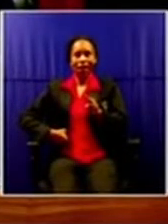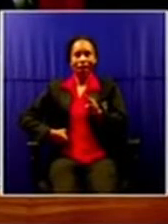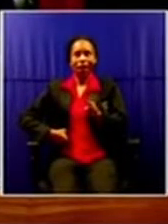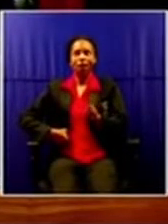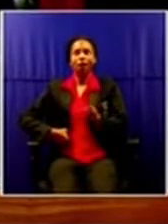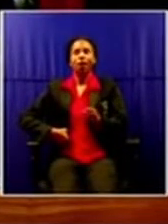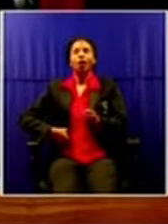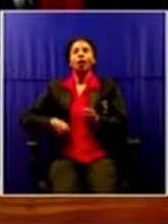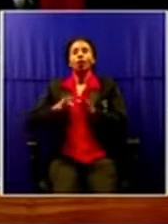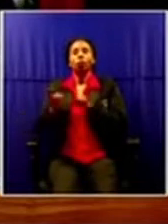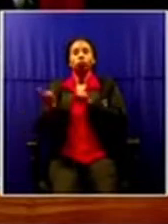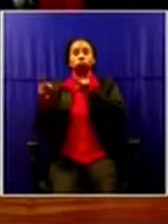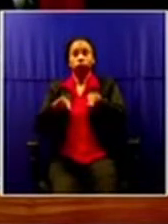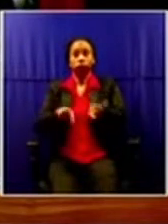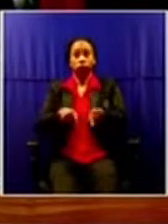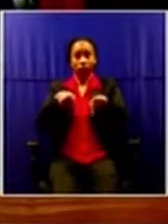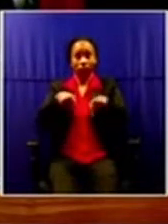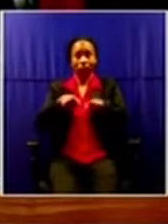parliament